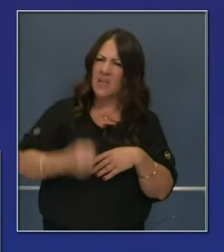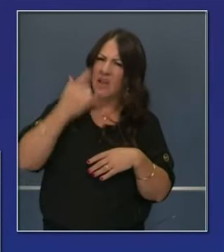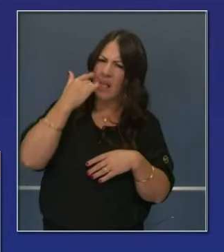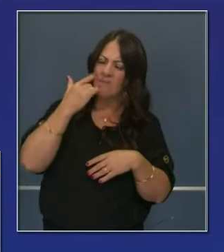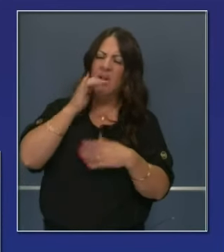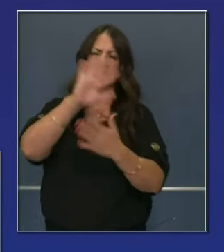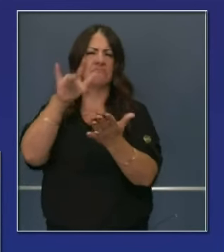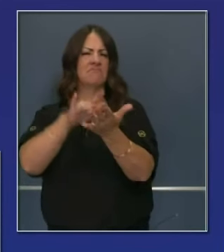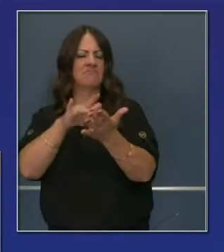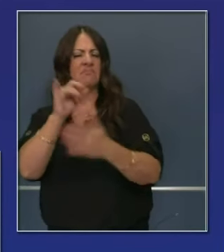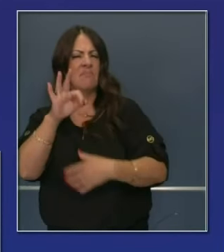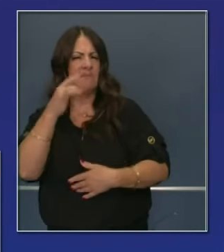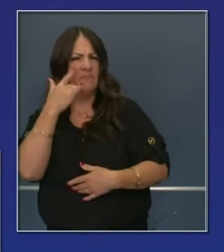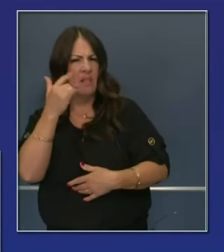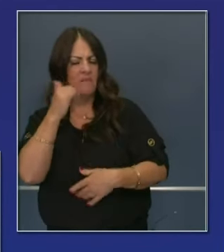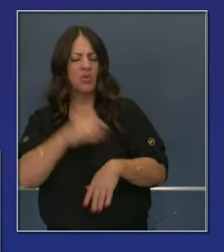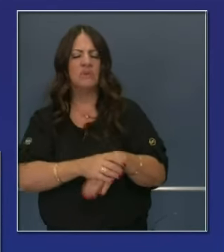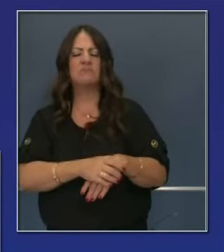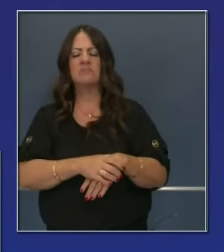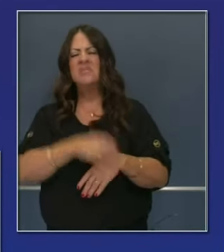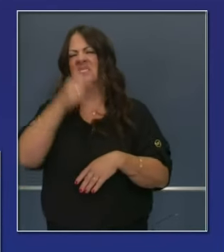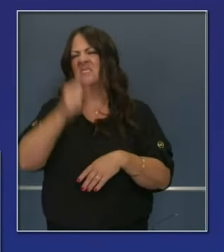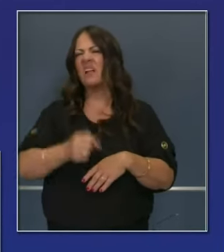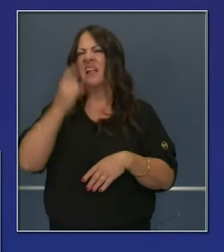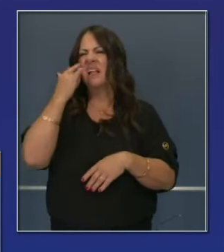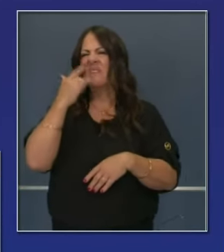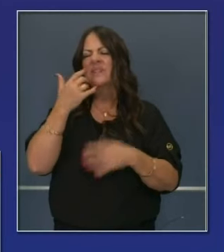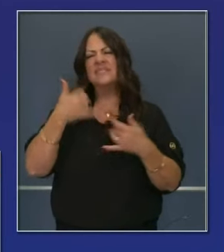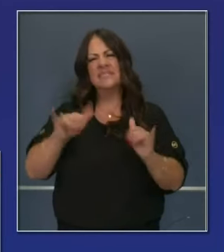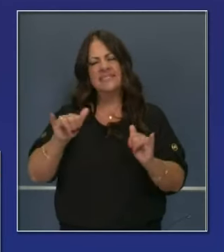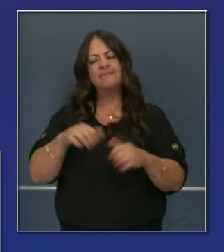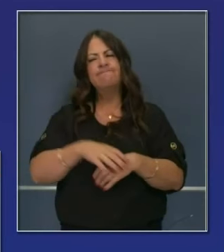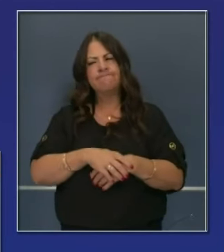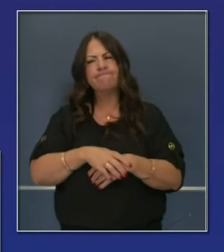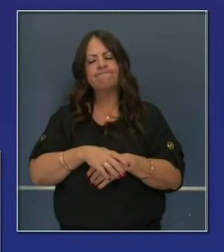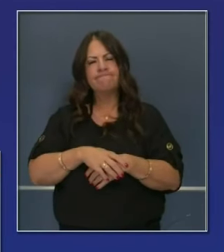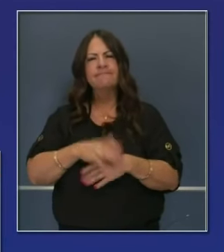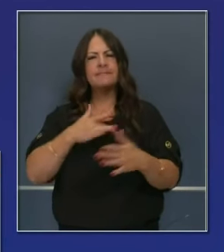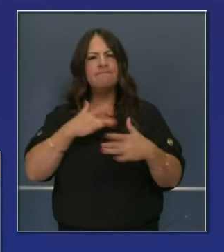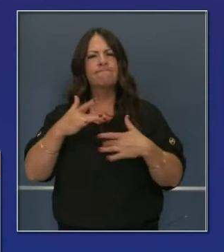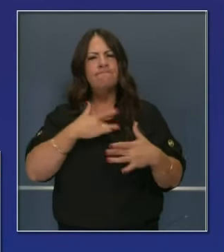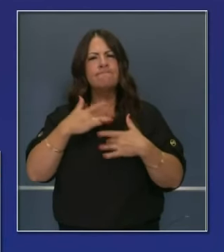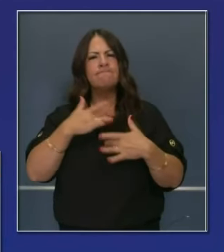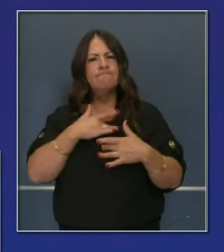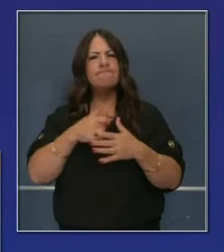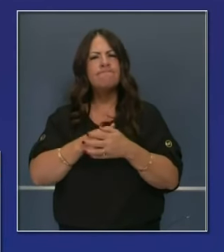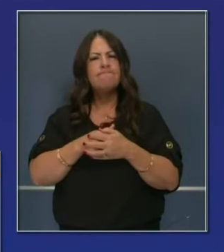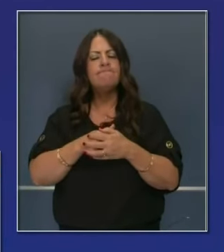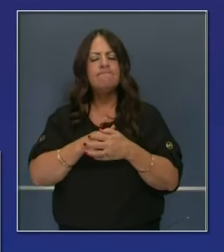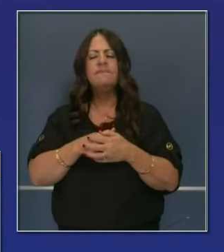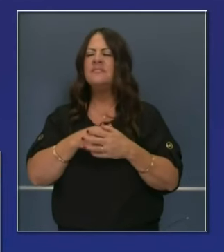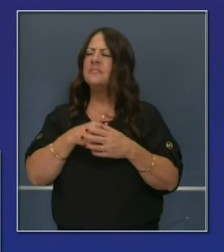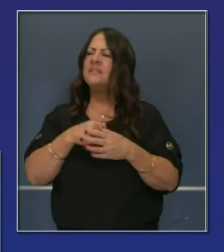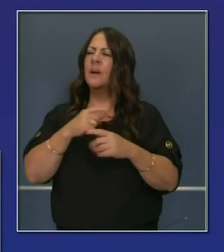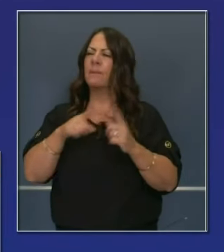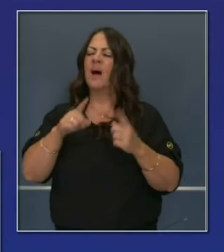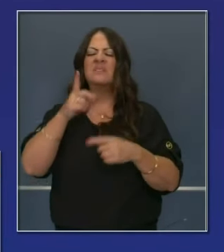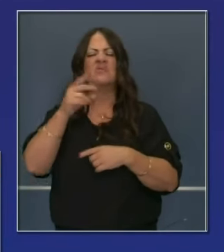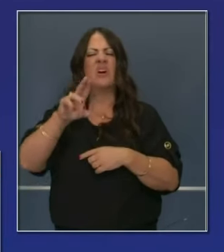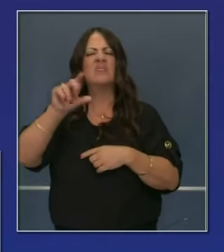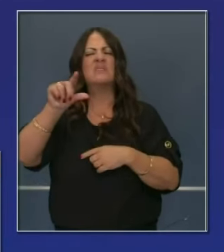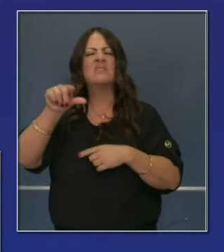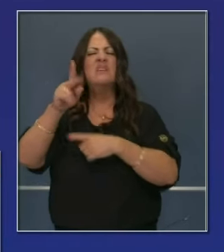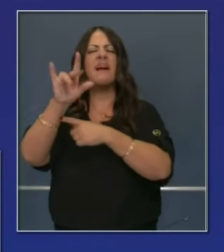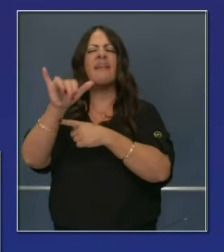in particular, that we remain very, very concerned about. Dr. Galley will update you tomorrow at